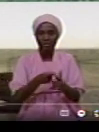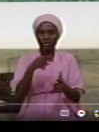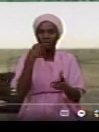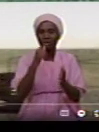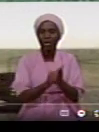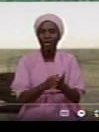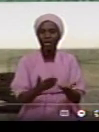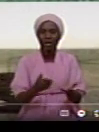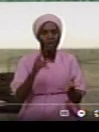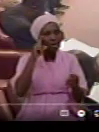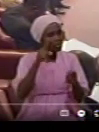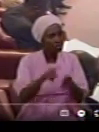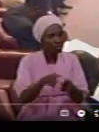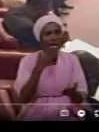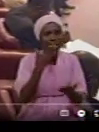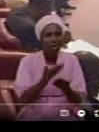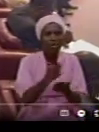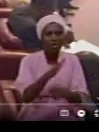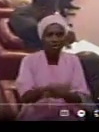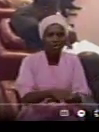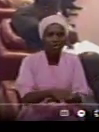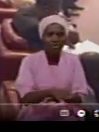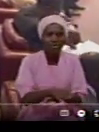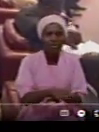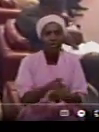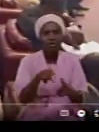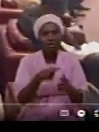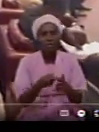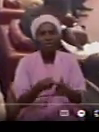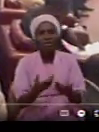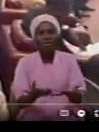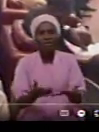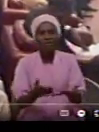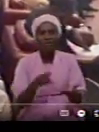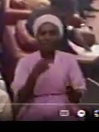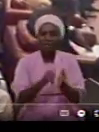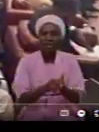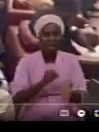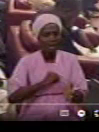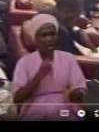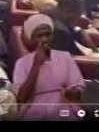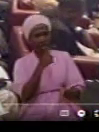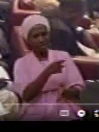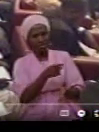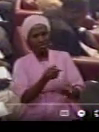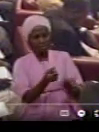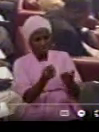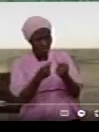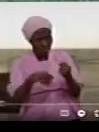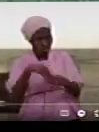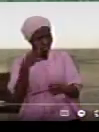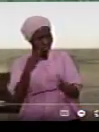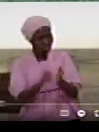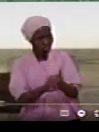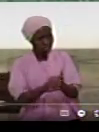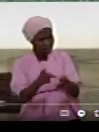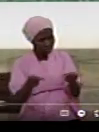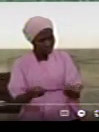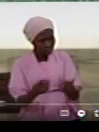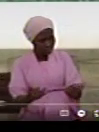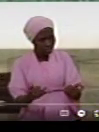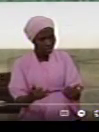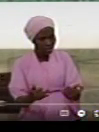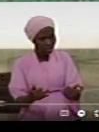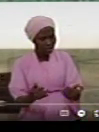evening, brother. He says, good evening. I saw you coming out of that place now.